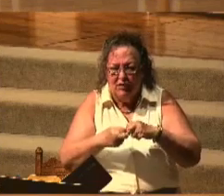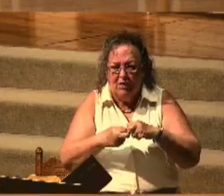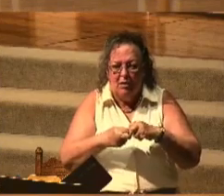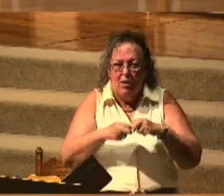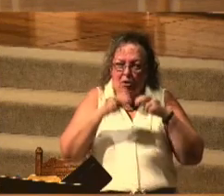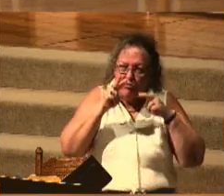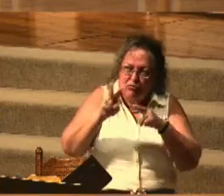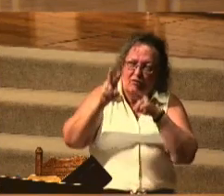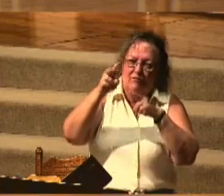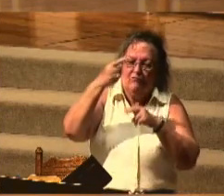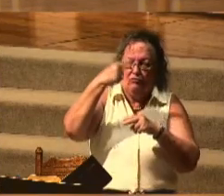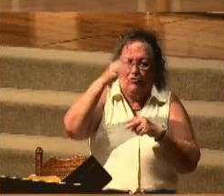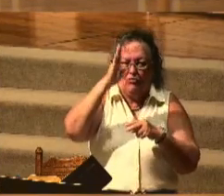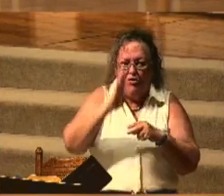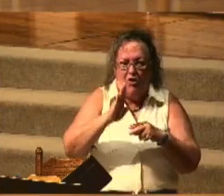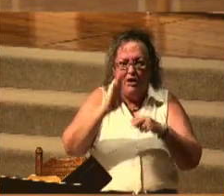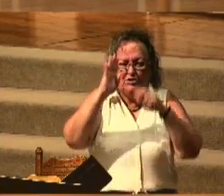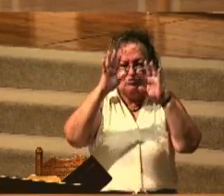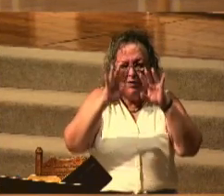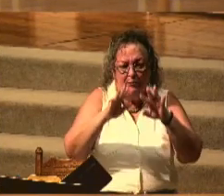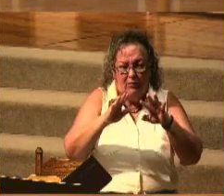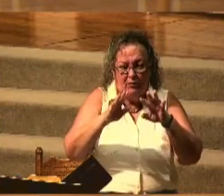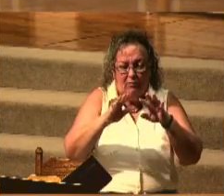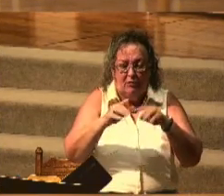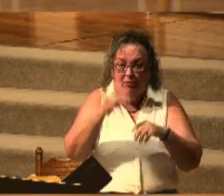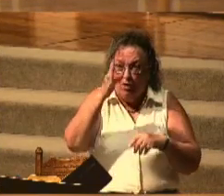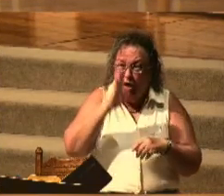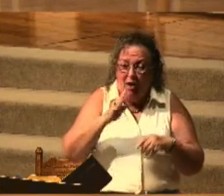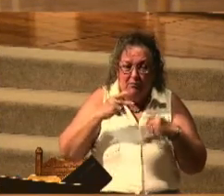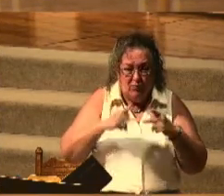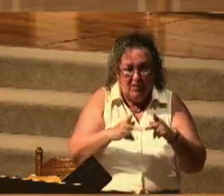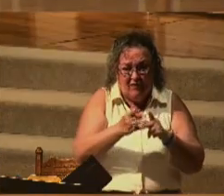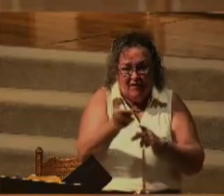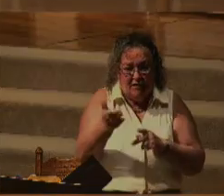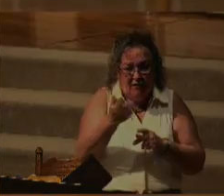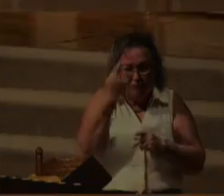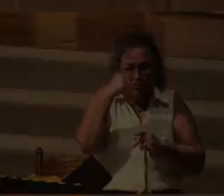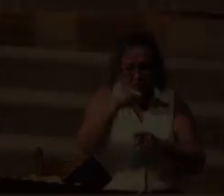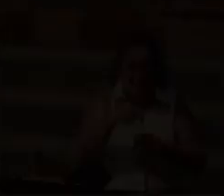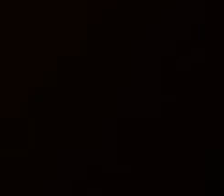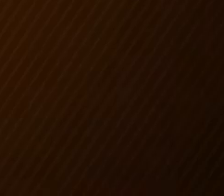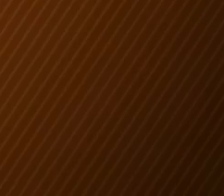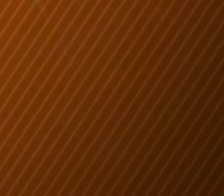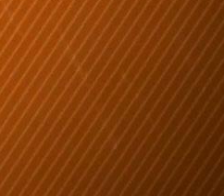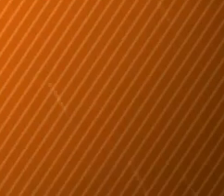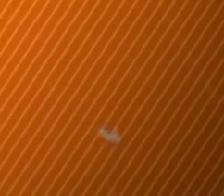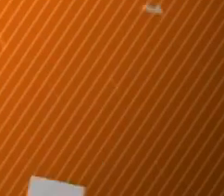rainbow, because he put it there for you and for me. Let's pray.